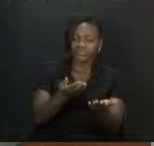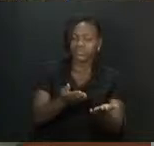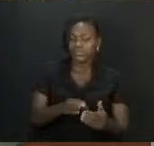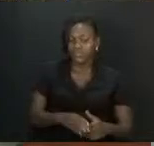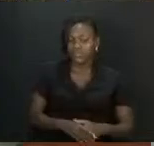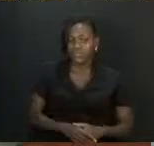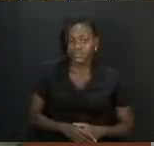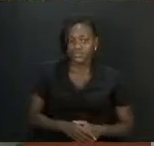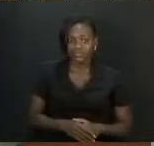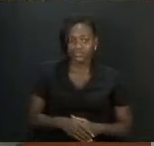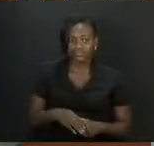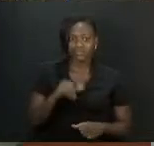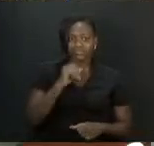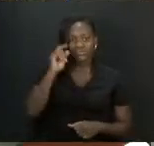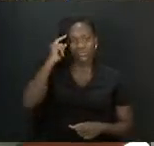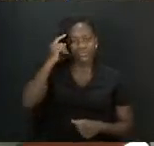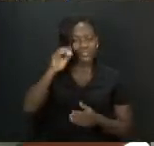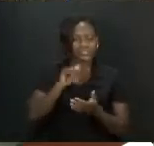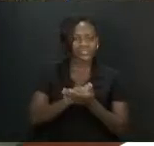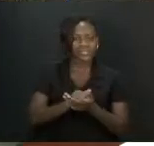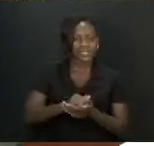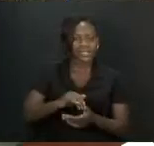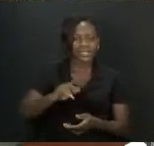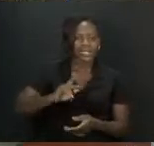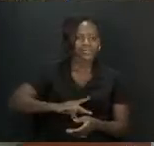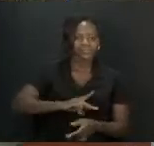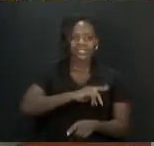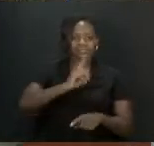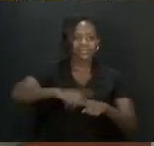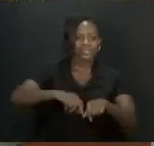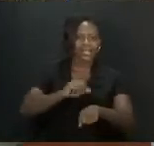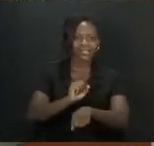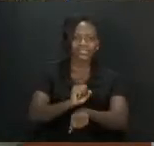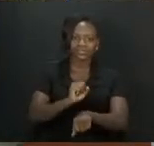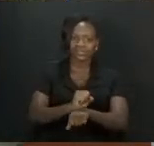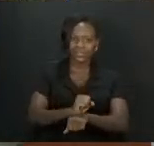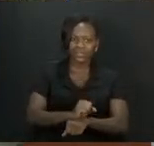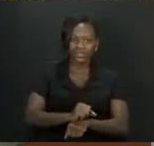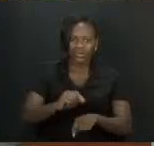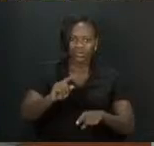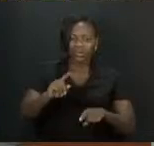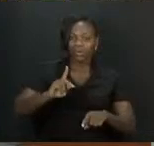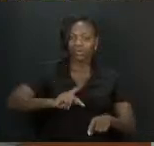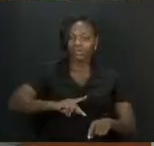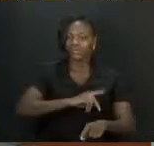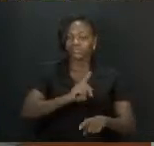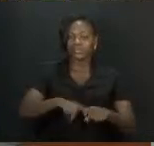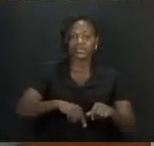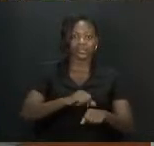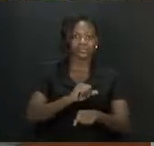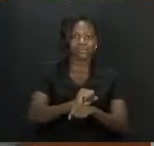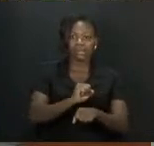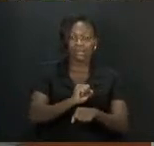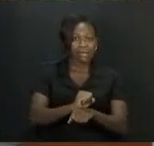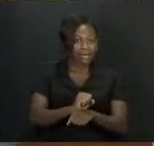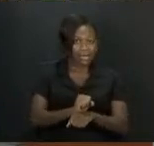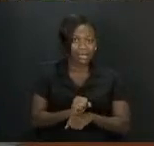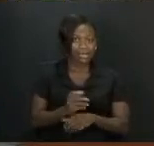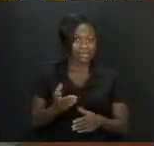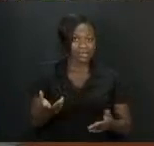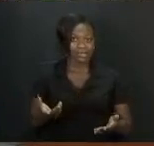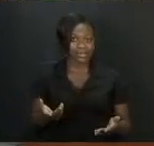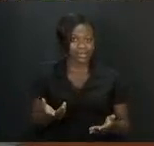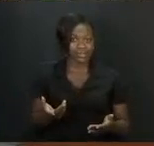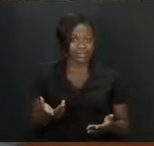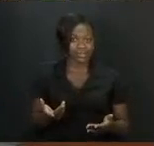that Parliament is incapacitated, is unable to perform its functions. Speaker, indeed. You